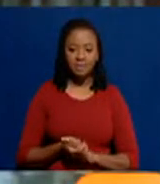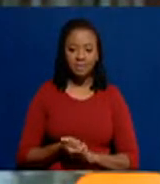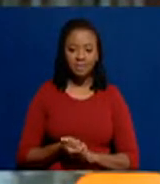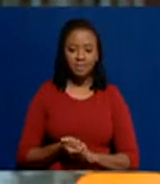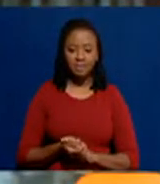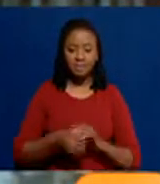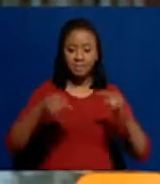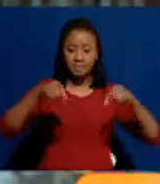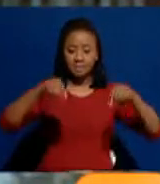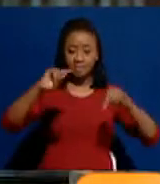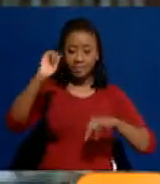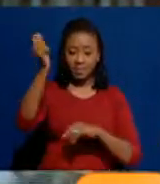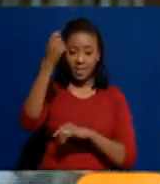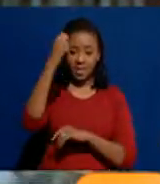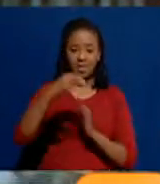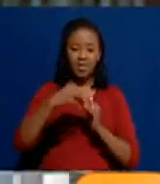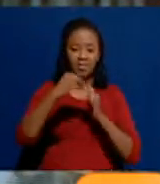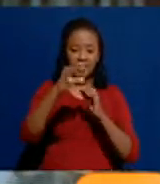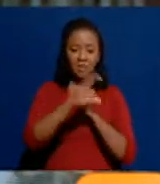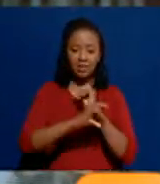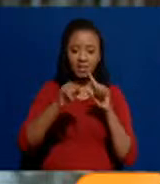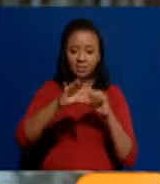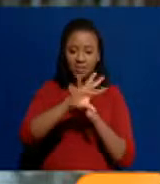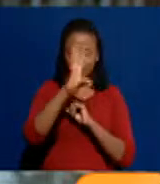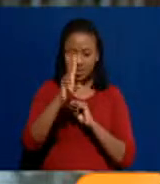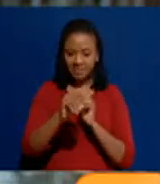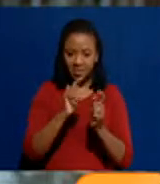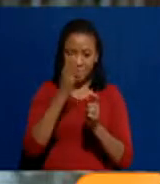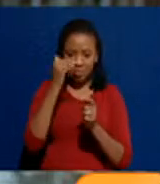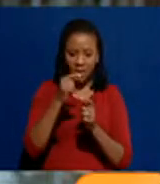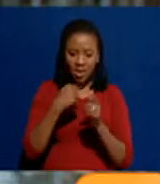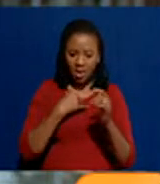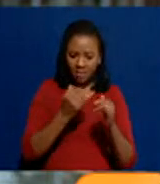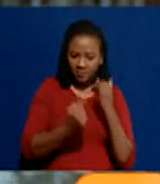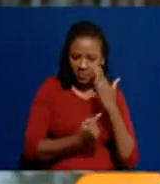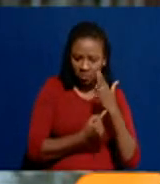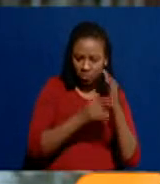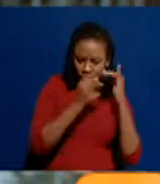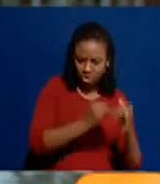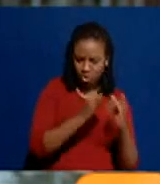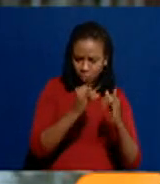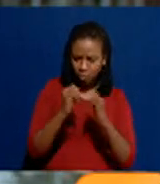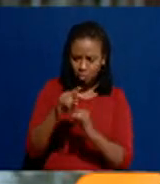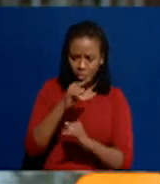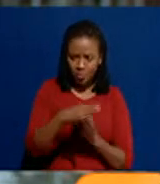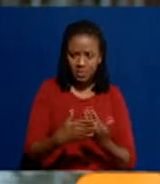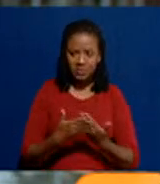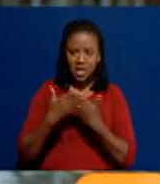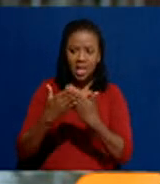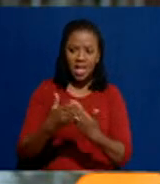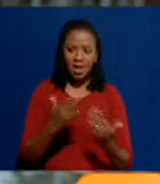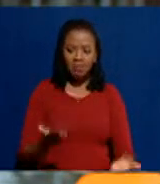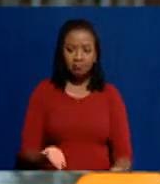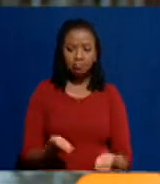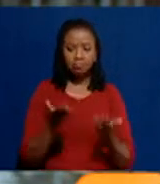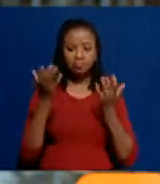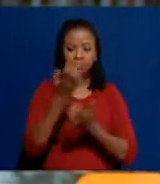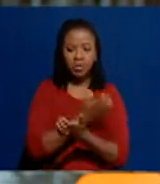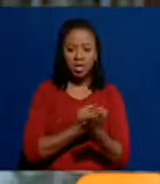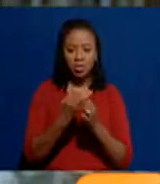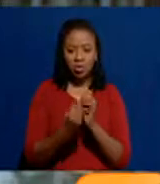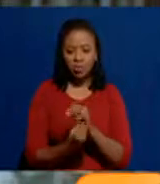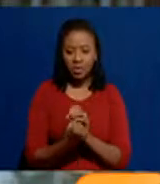So Kenya is among the leading countries in Africa in the adaptation of emerging technologies, which have been key in promoting economic growth and